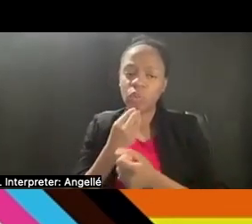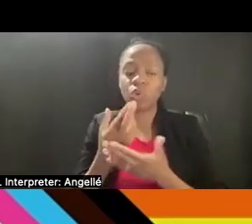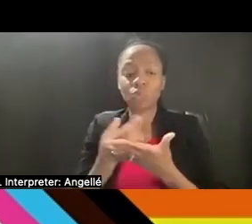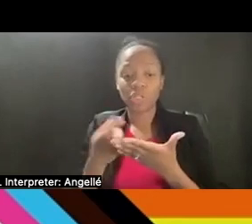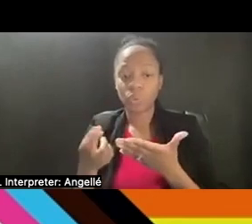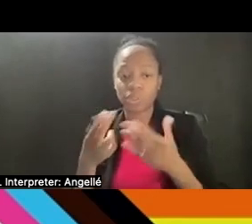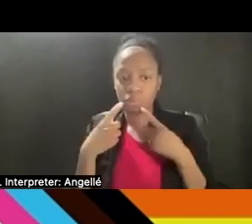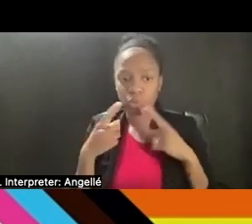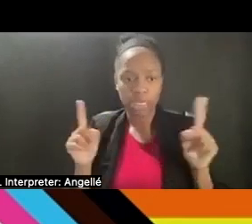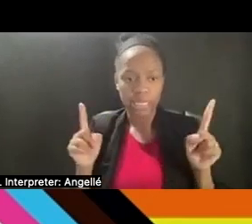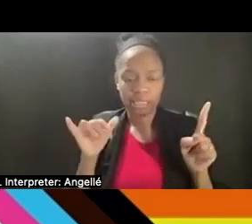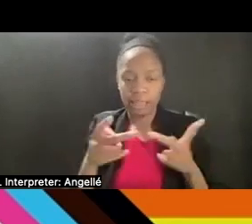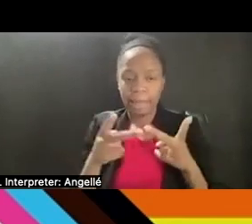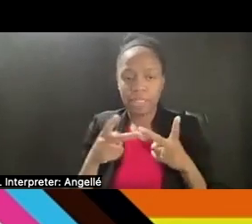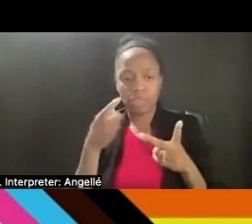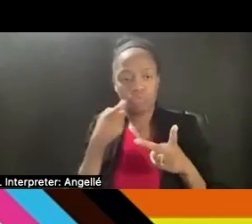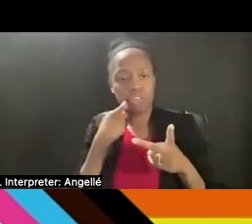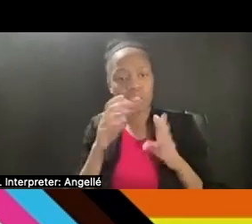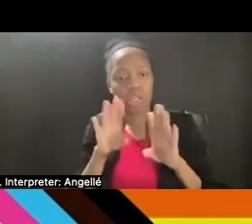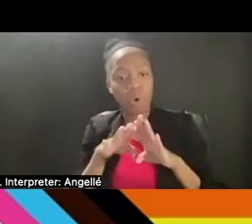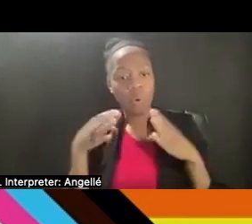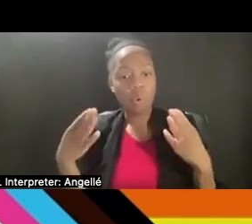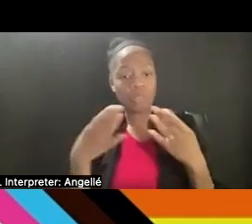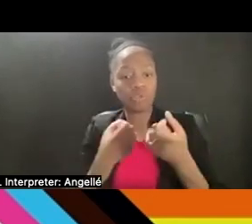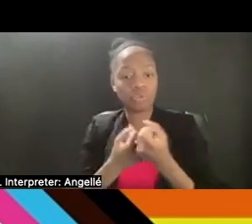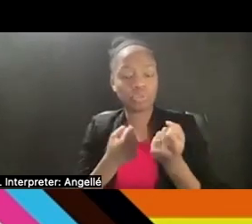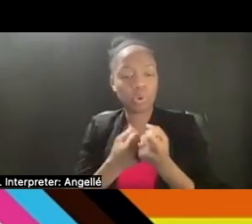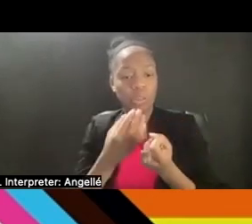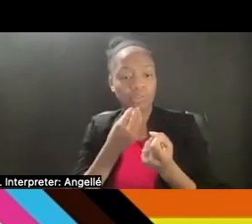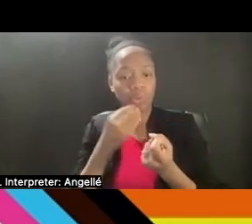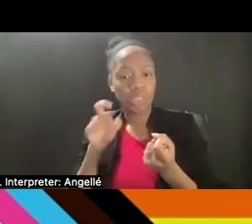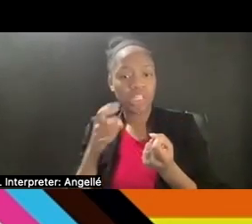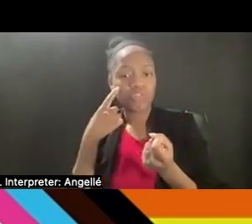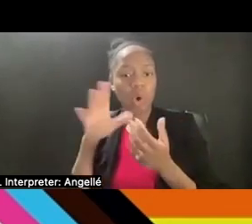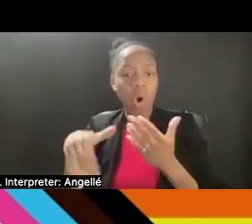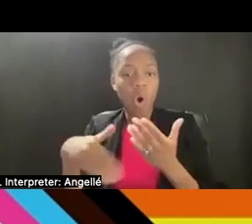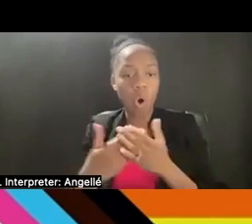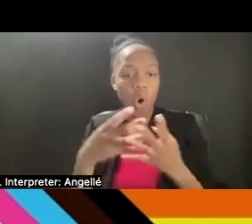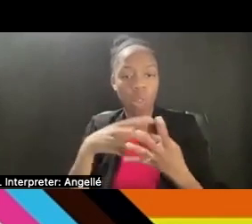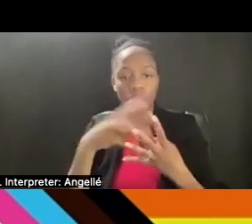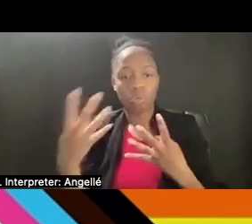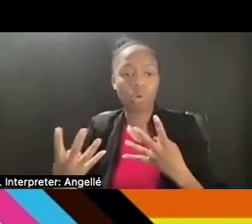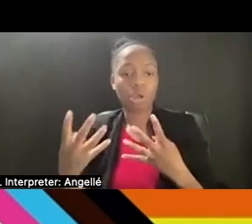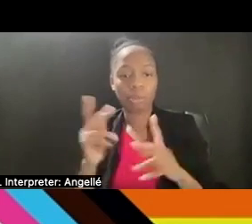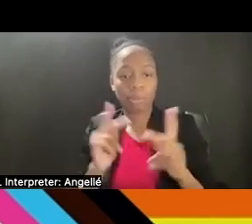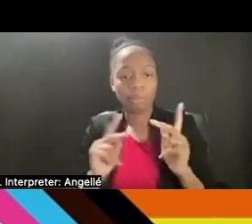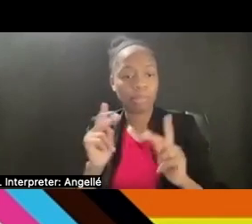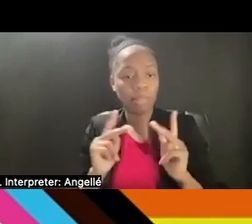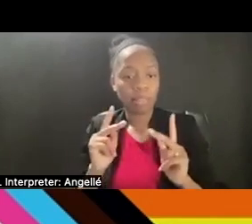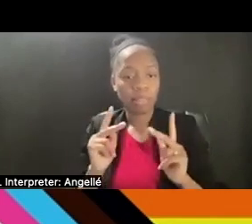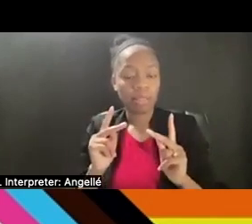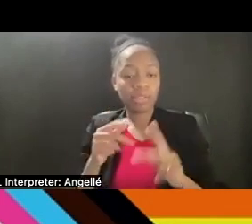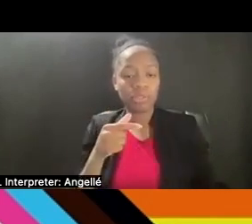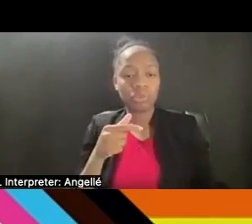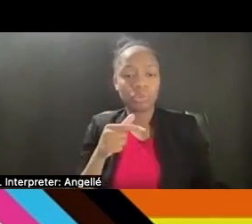that just opened up to support the food needs for all queer people. Loving Food